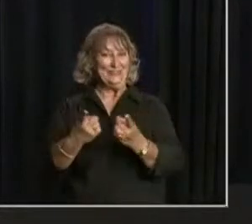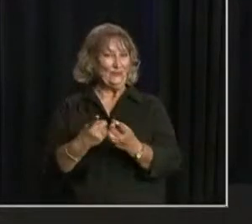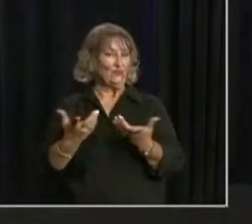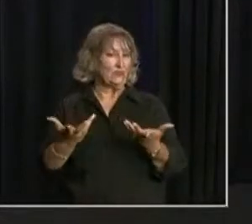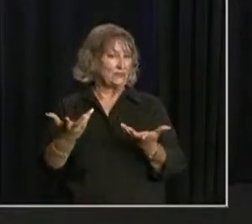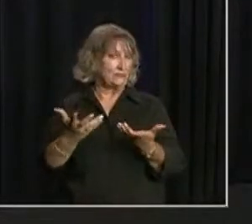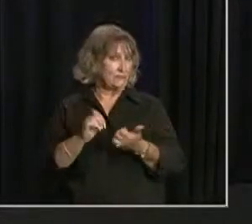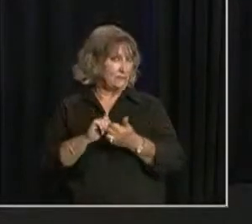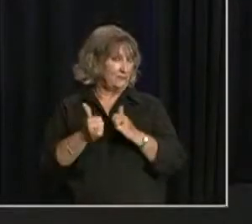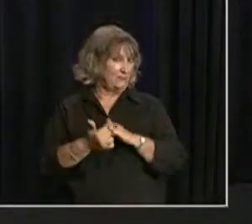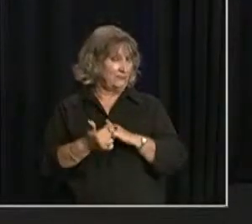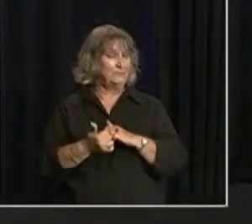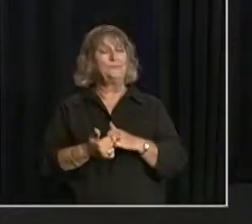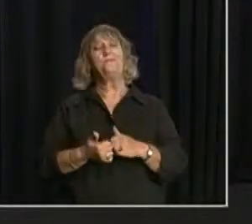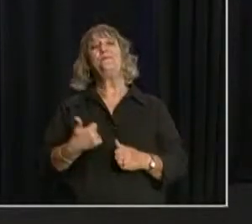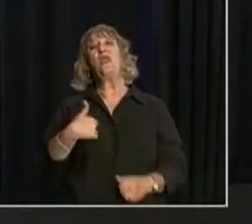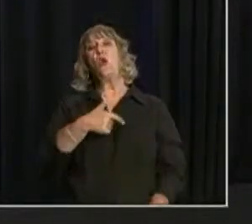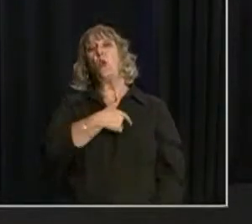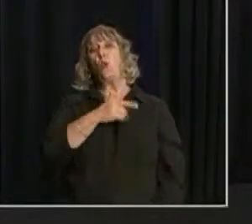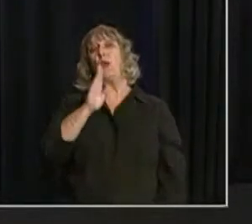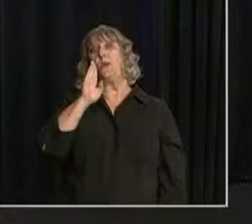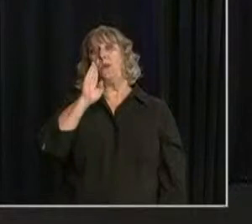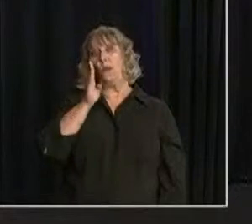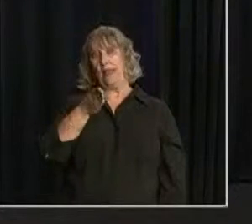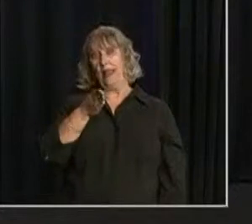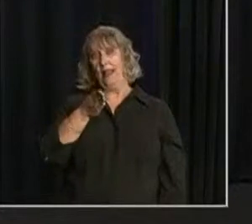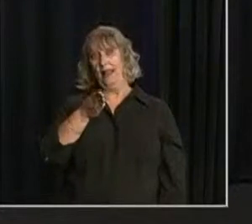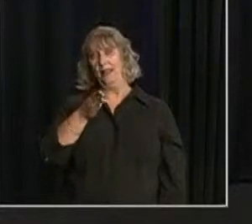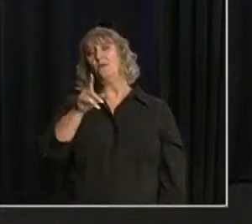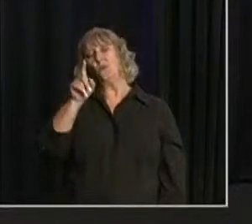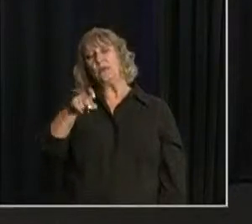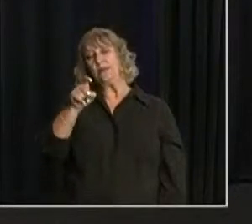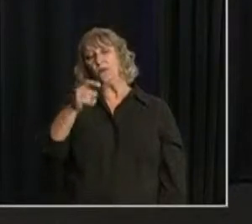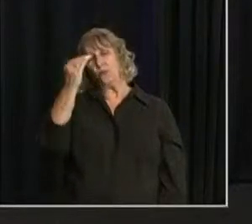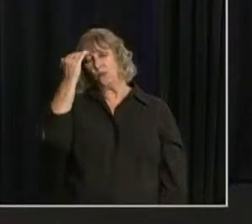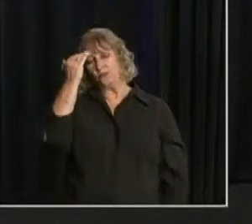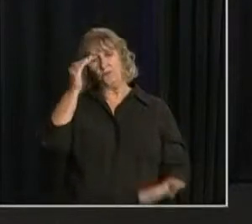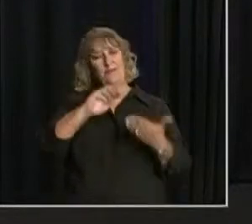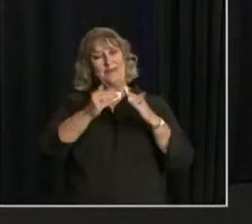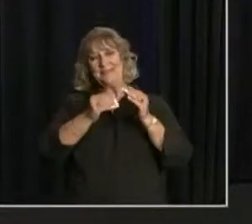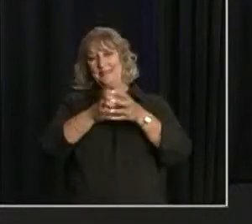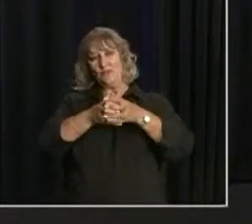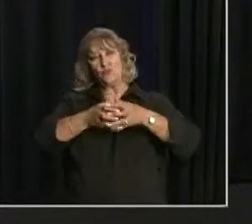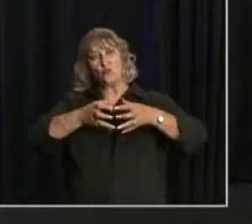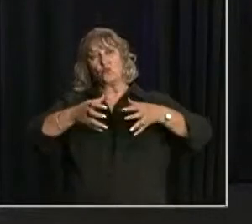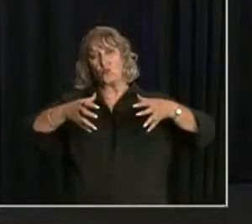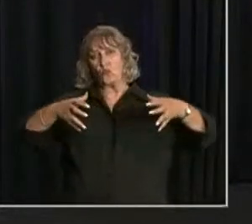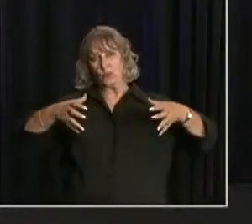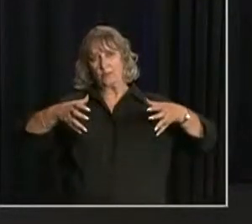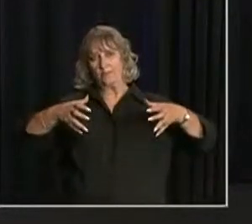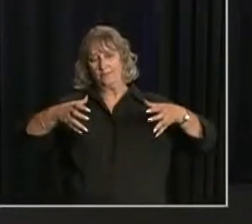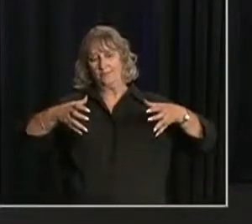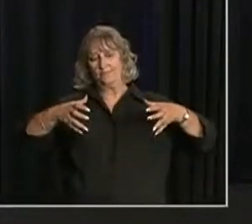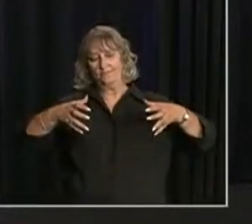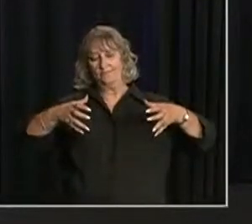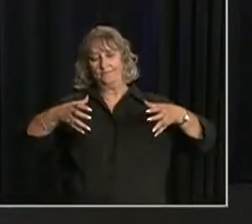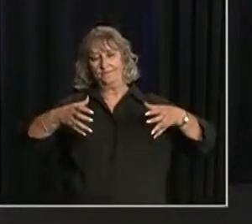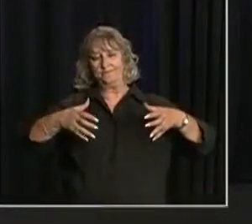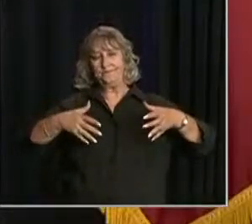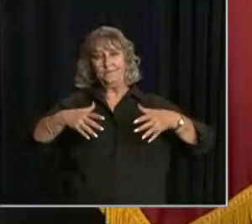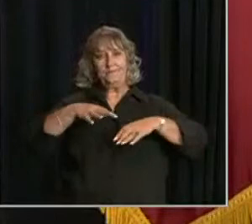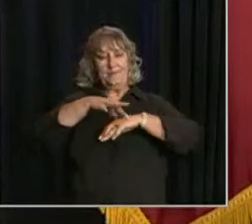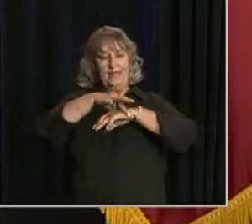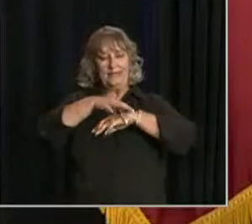things. First of all, we will have to do redistricting. We know our city's growing. The